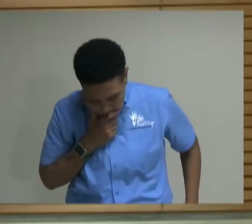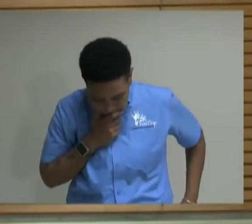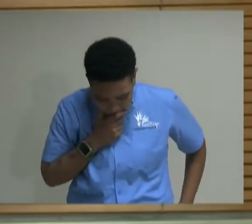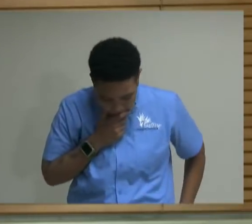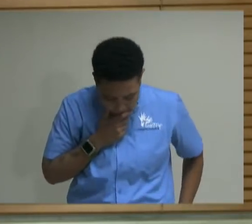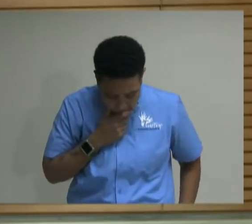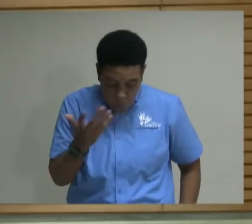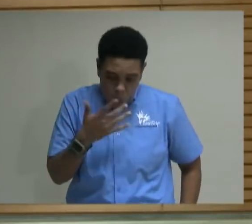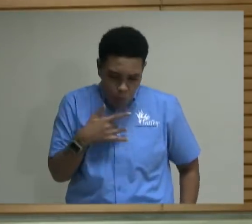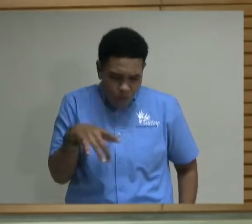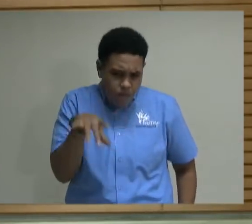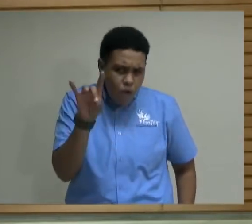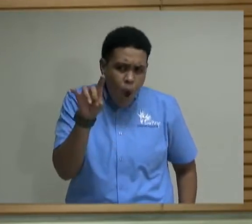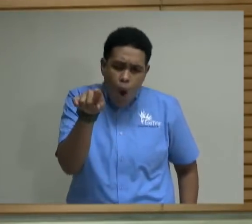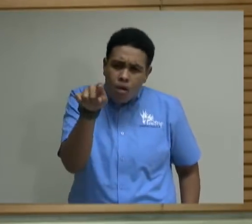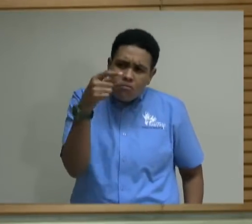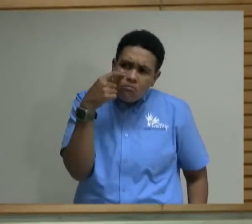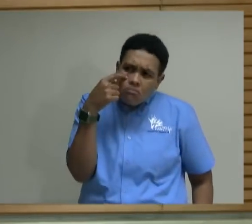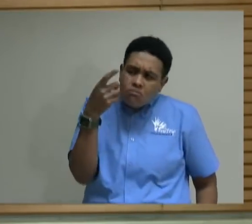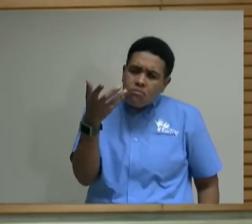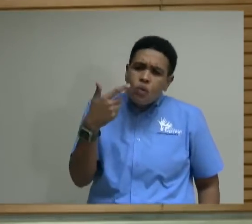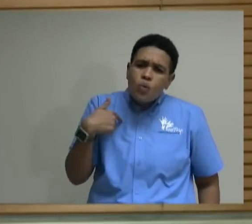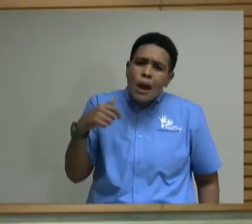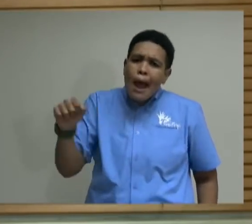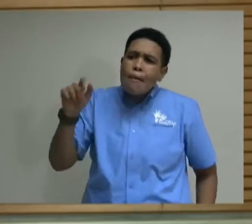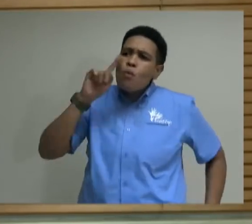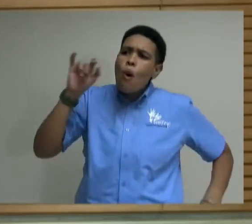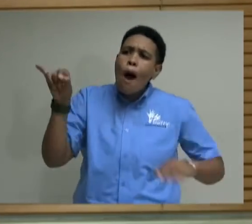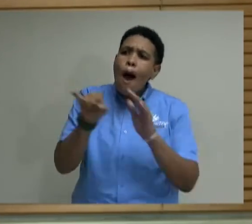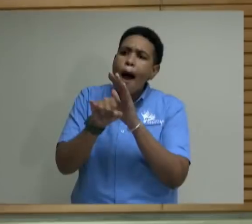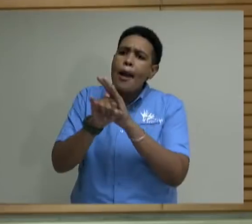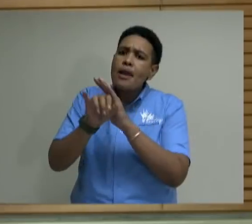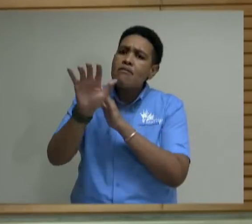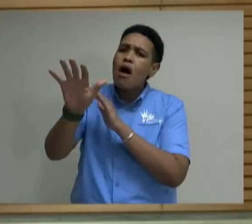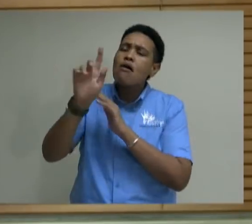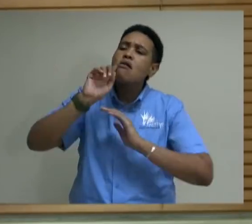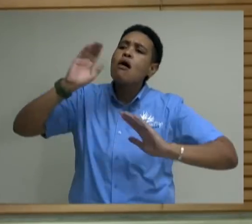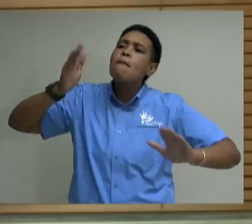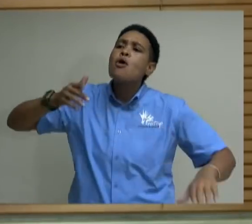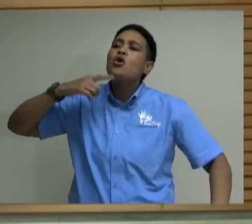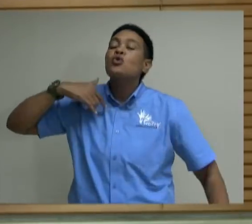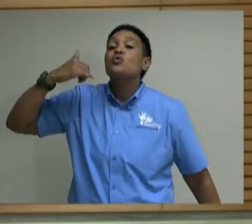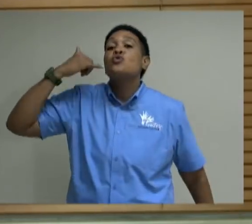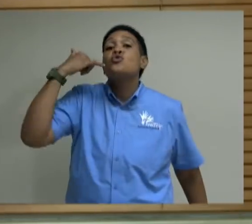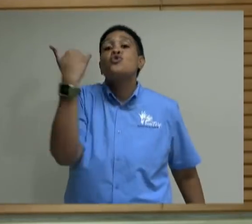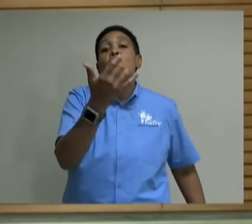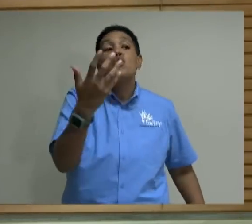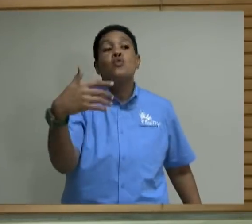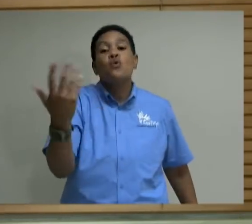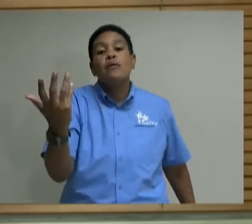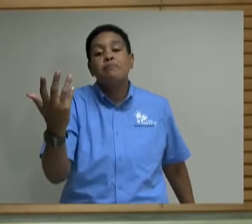what we found that whenever we were able to identify a person would call either